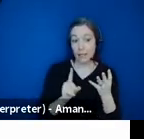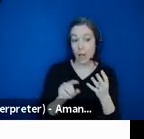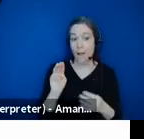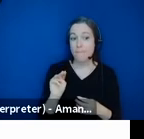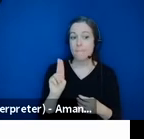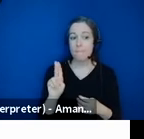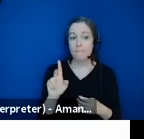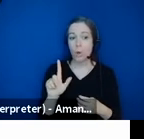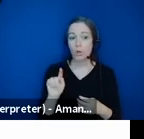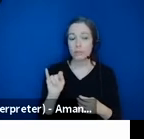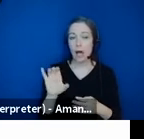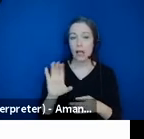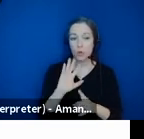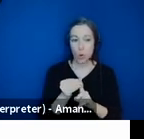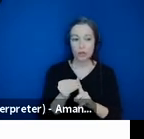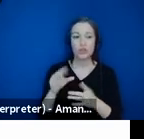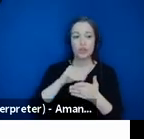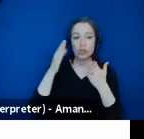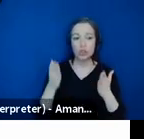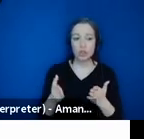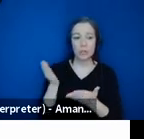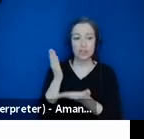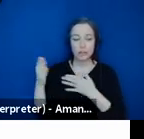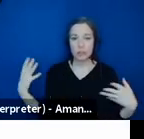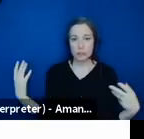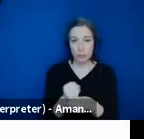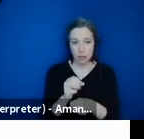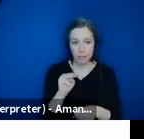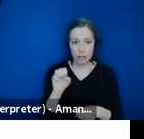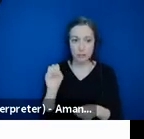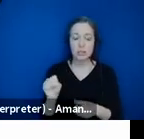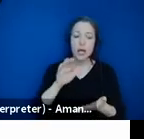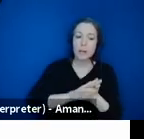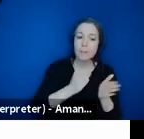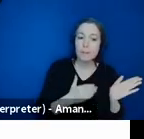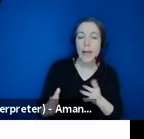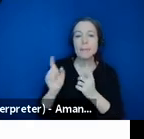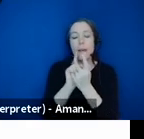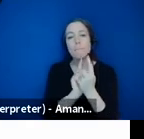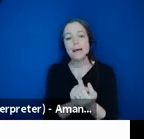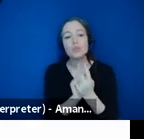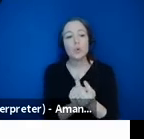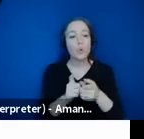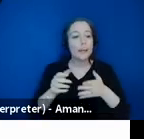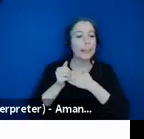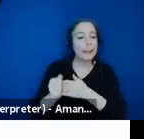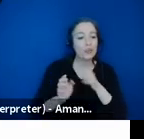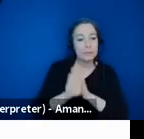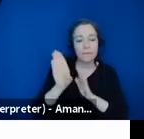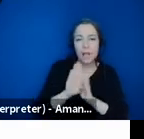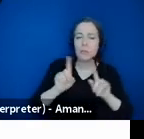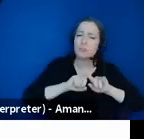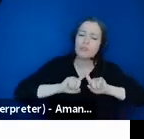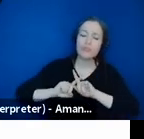which provides academic planning mentoring leadership development, they bring speakers to campus they've done trips off campus. They also